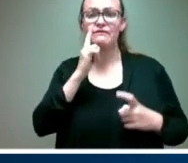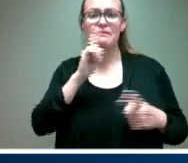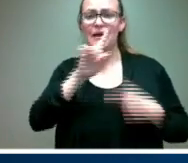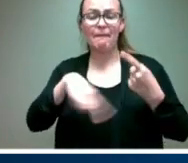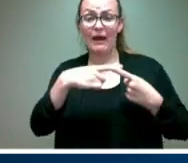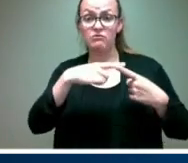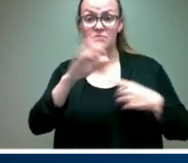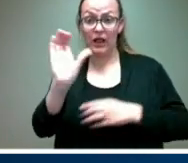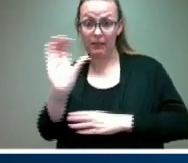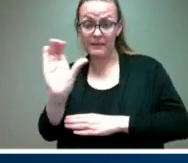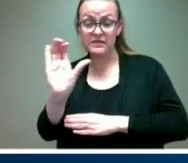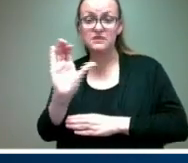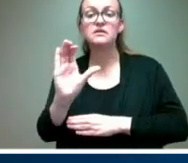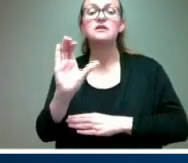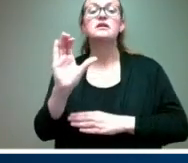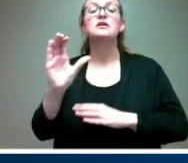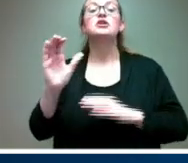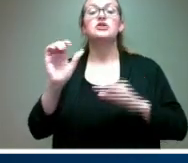ecbrown@columbus.gov.